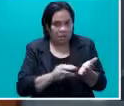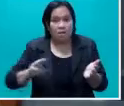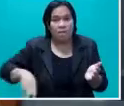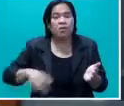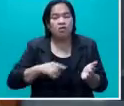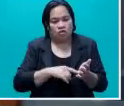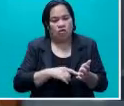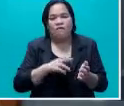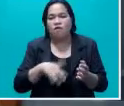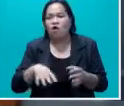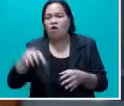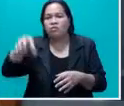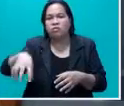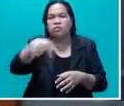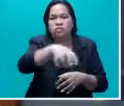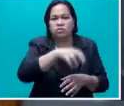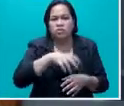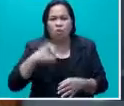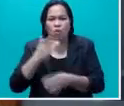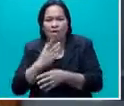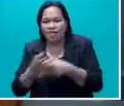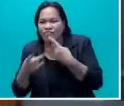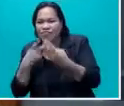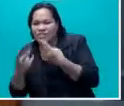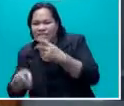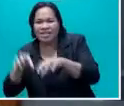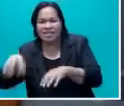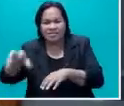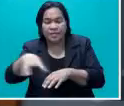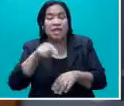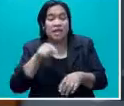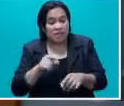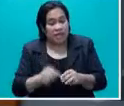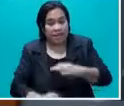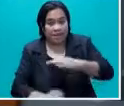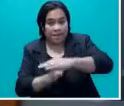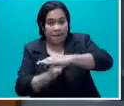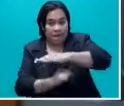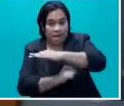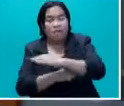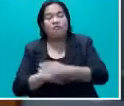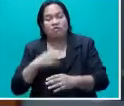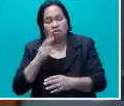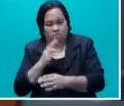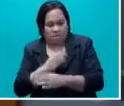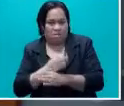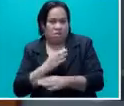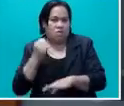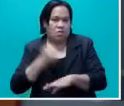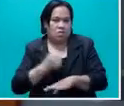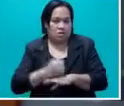undertake constituency work. And constituency work is a pillar of our parliamentary work, Honorable